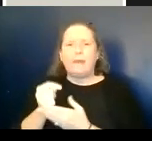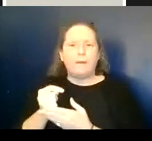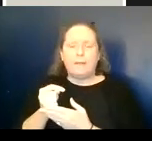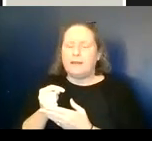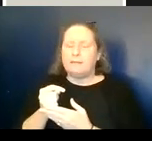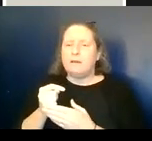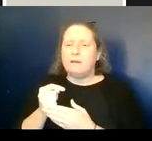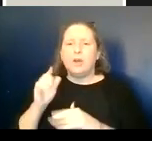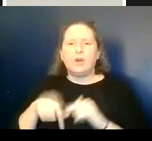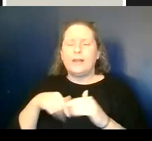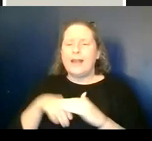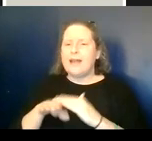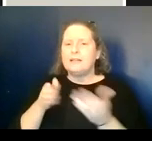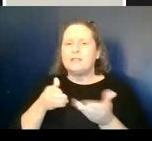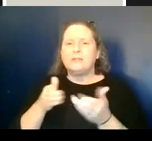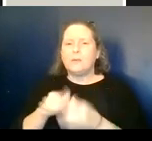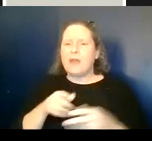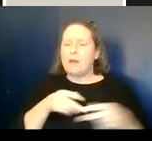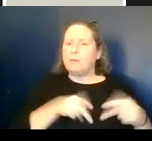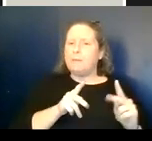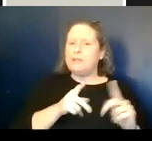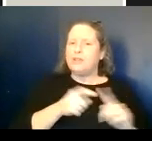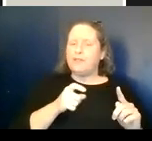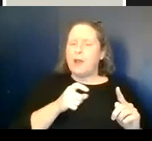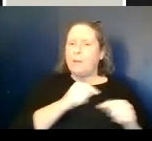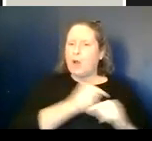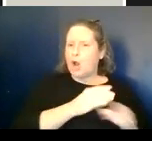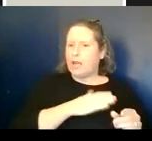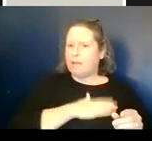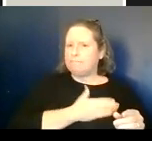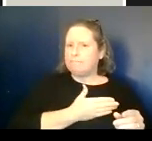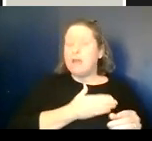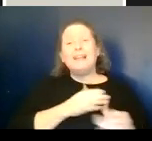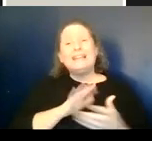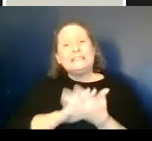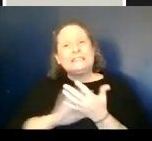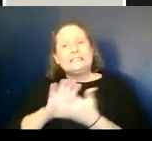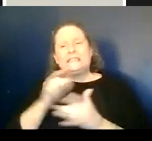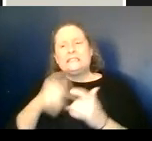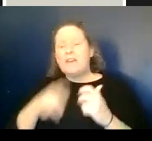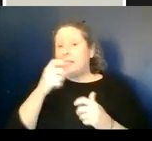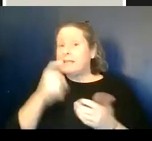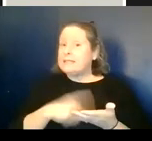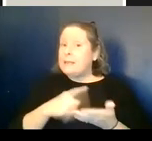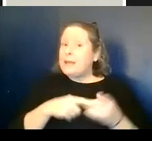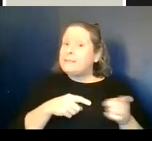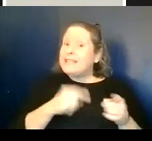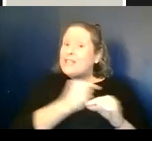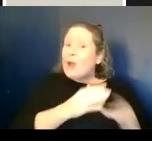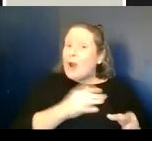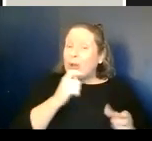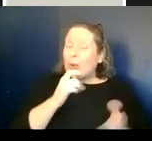access services without their consent of their guardian, which is pretty muddy because sometimes guardians are perpetrators,